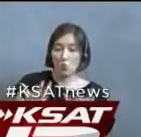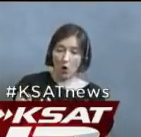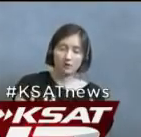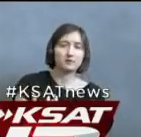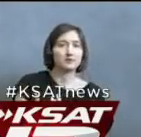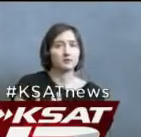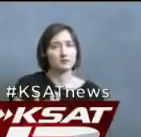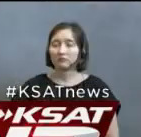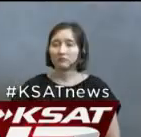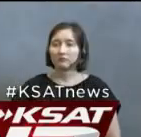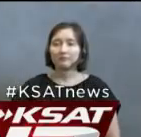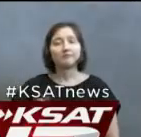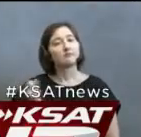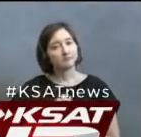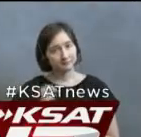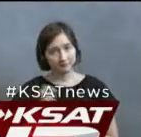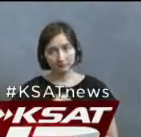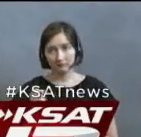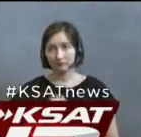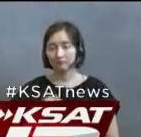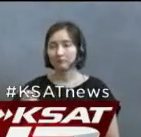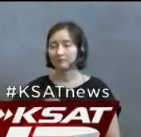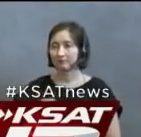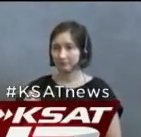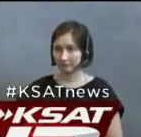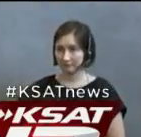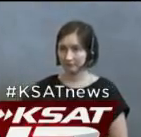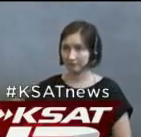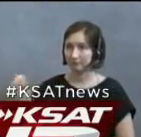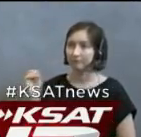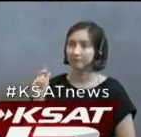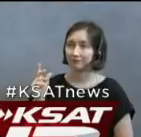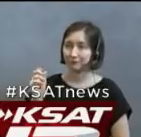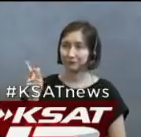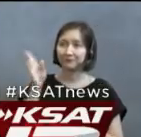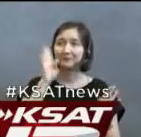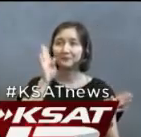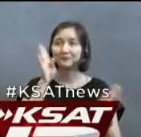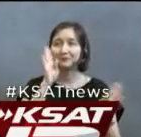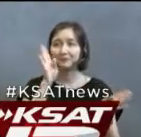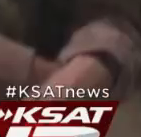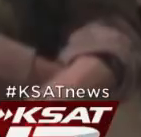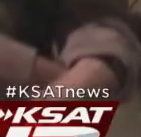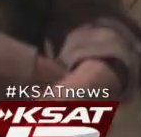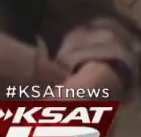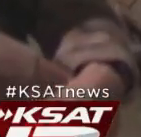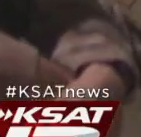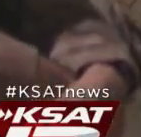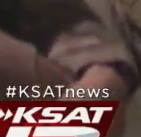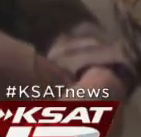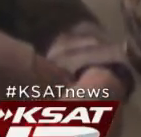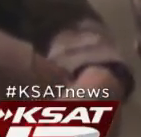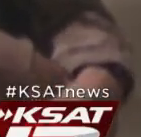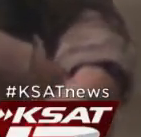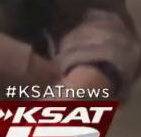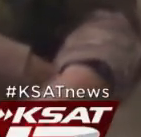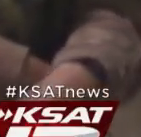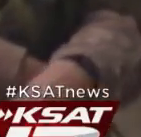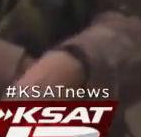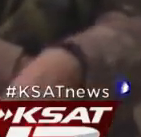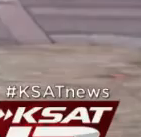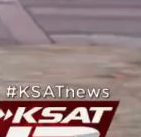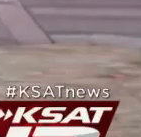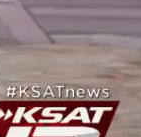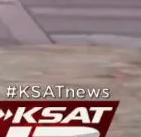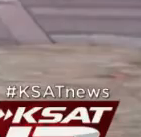a well-funded police department. Instead of an immediate move to defund, city leaders have pointed to other avenues of change. Negotiations for the next union contract will